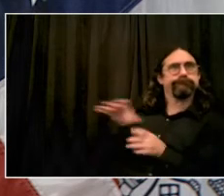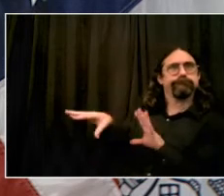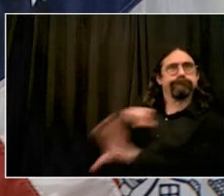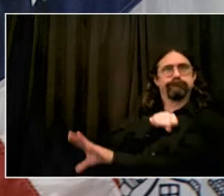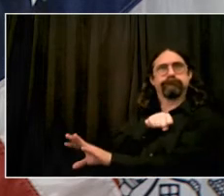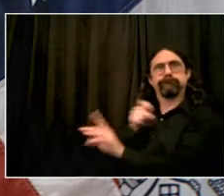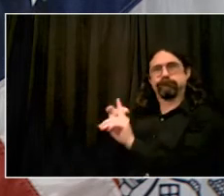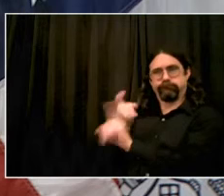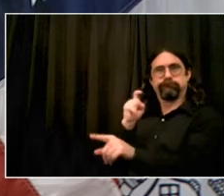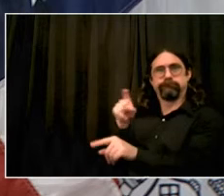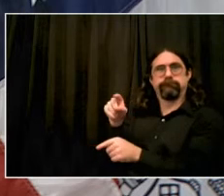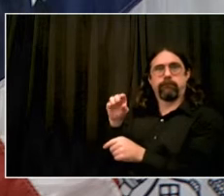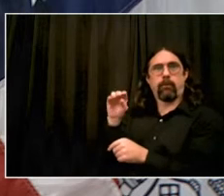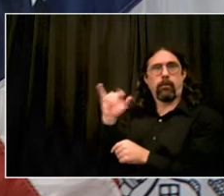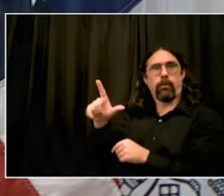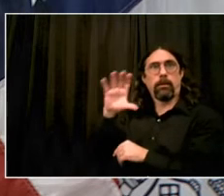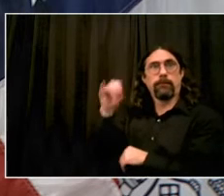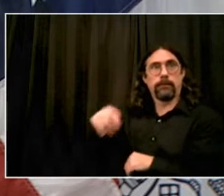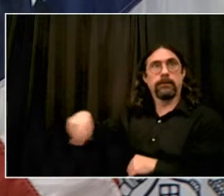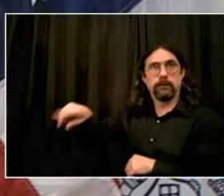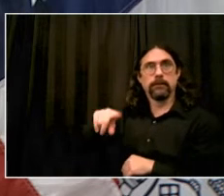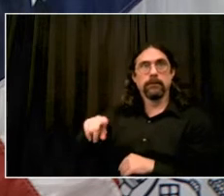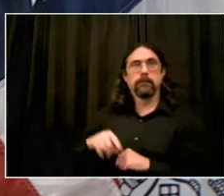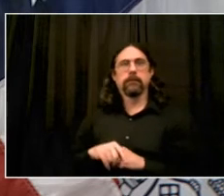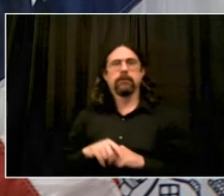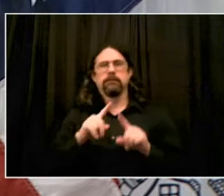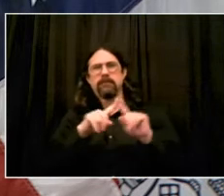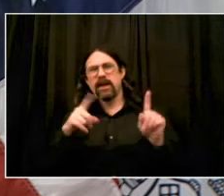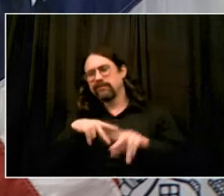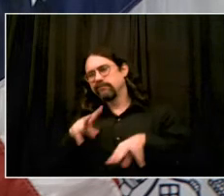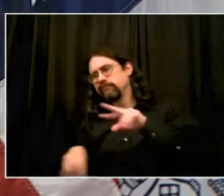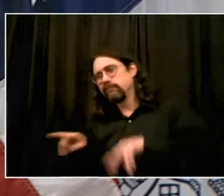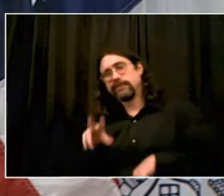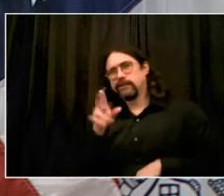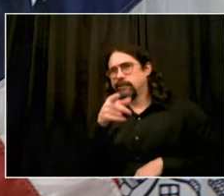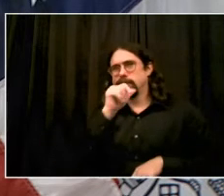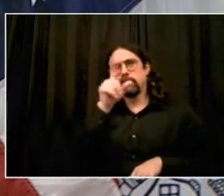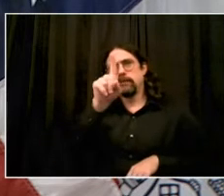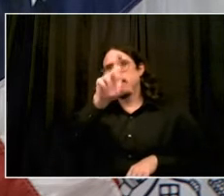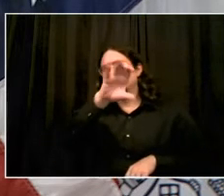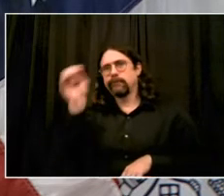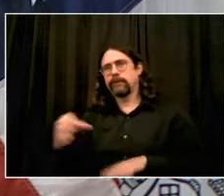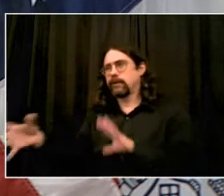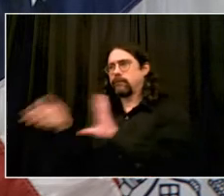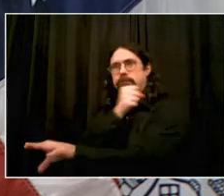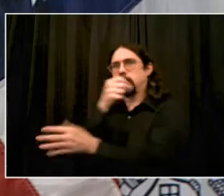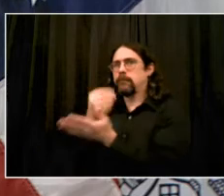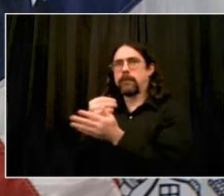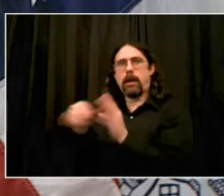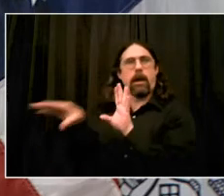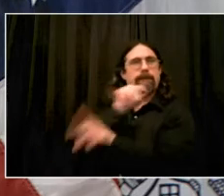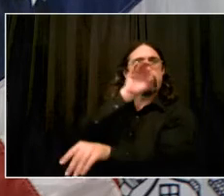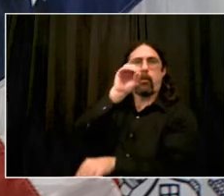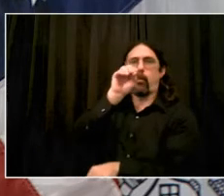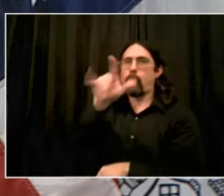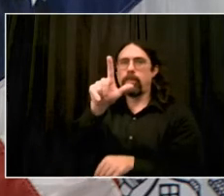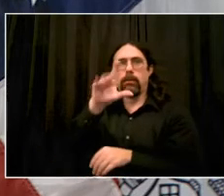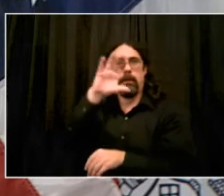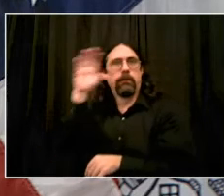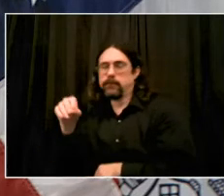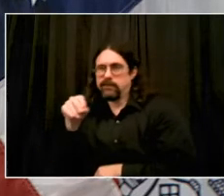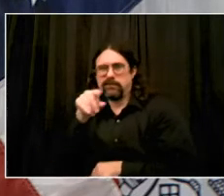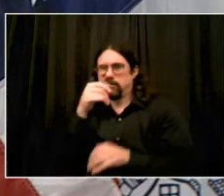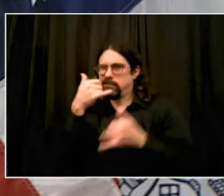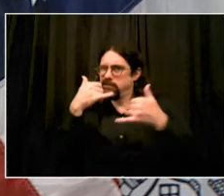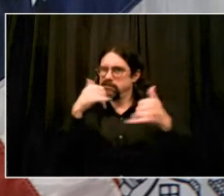say that the police and fire pension funds are not cooperating on this effort? And is the